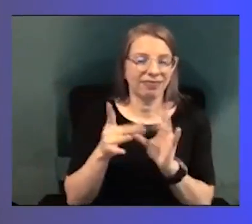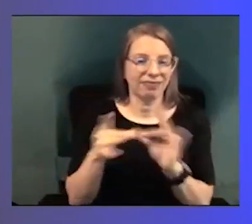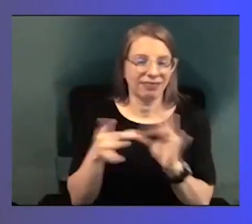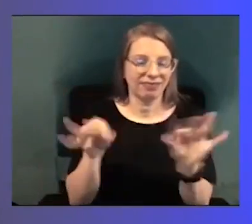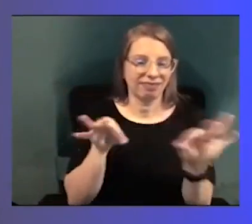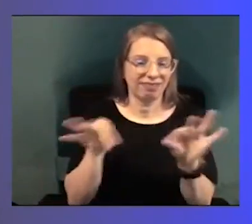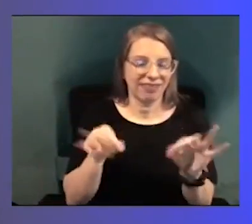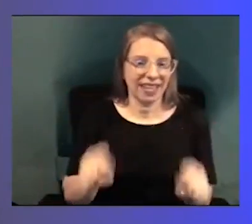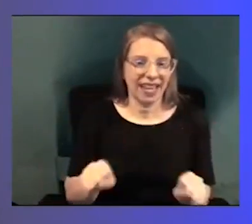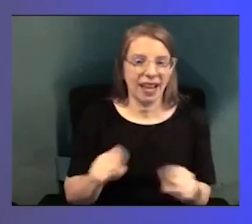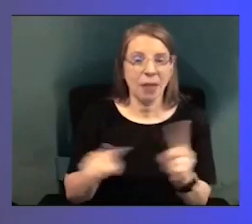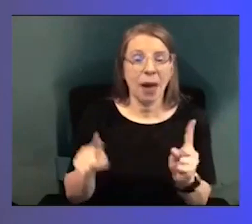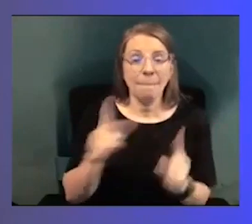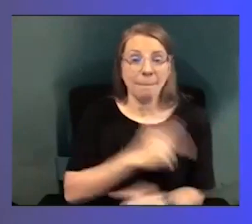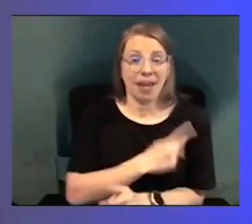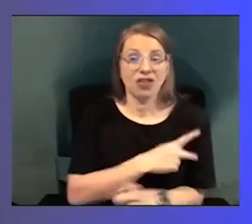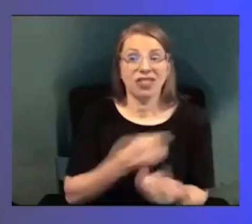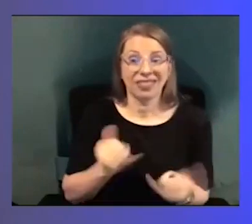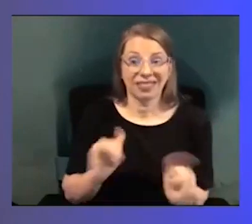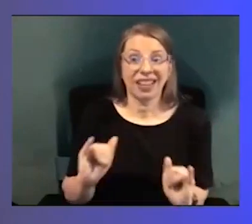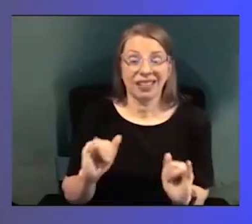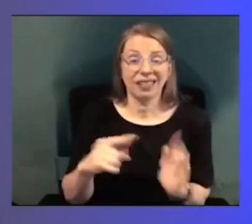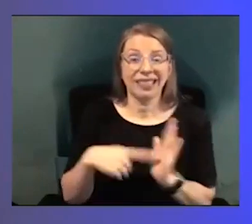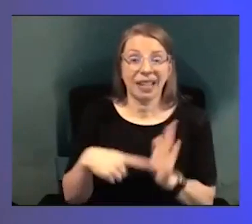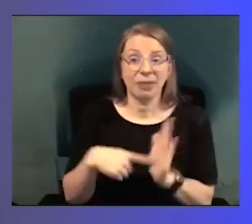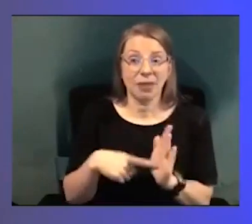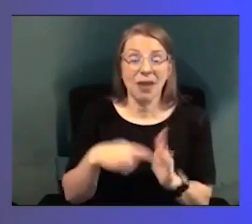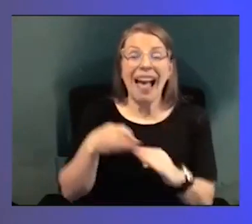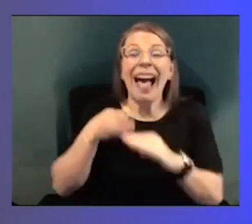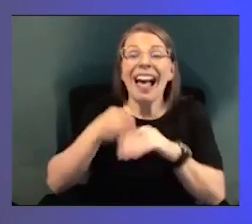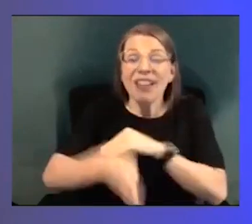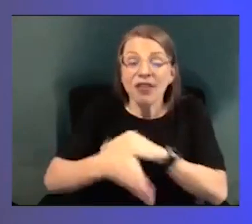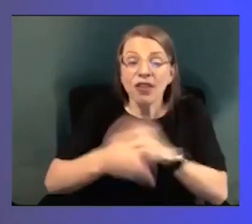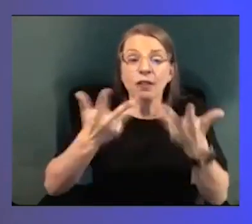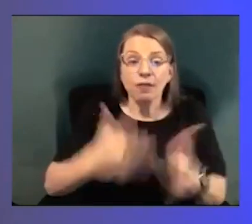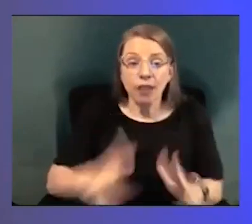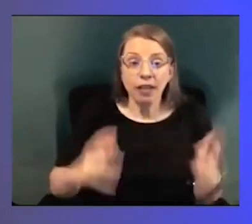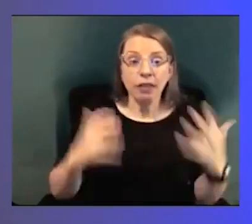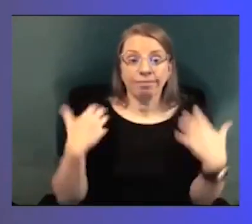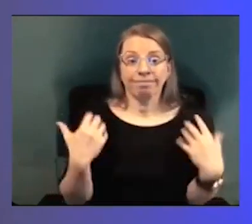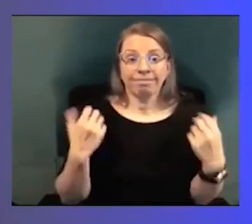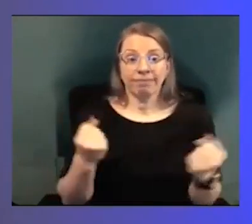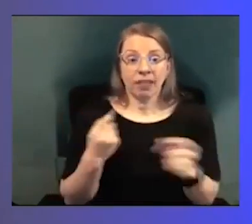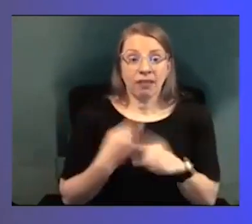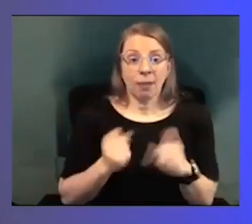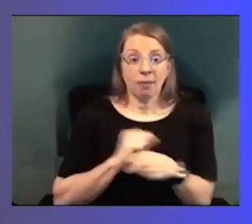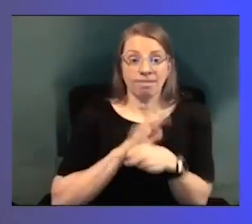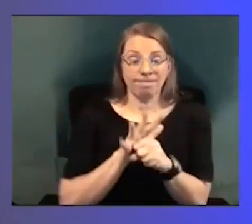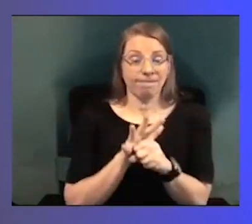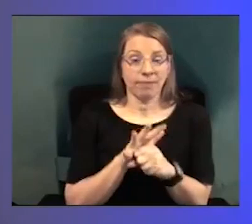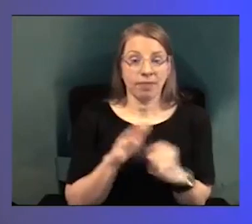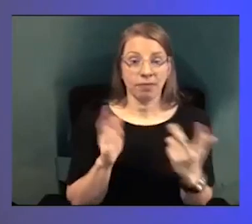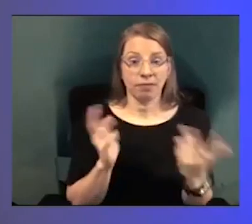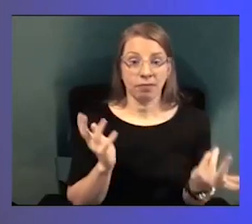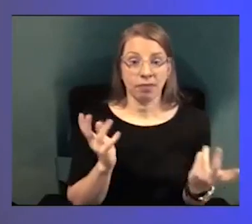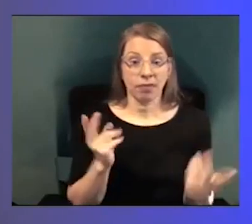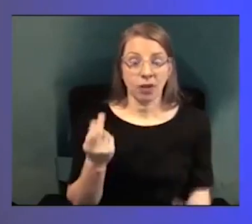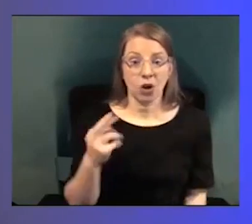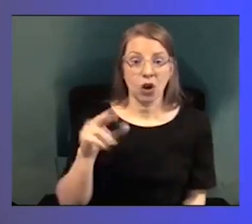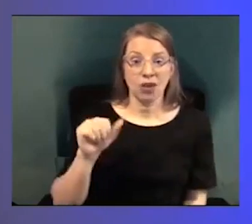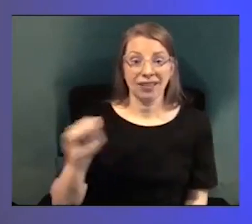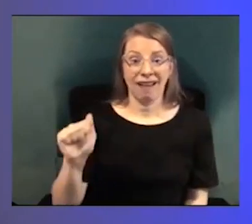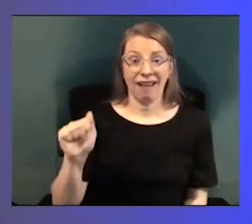still having symptoms post-COVID, and we have no indication at all from HRSA that they're going to cover